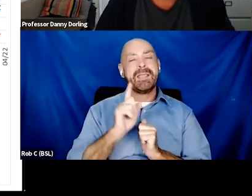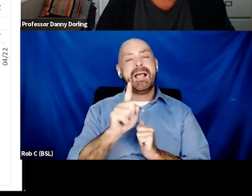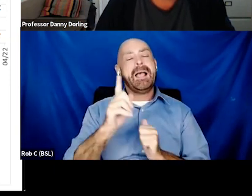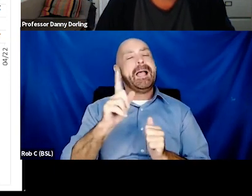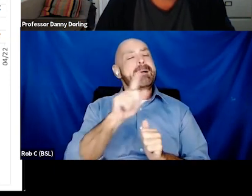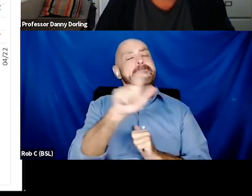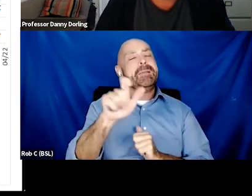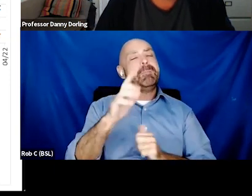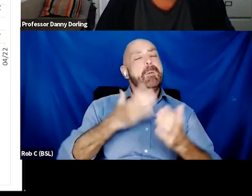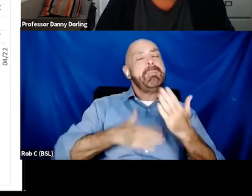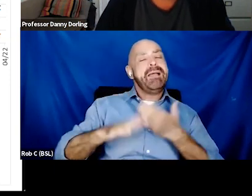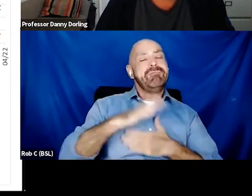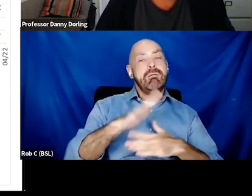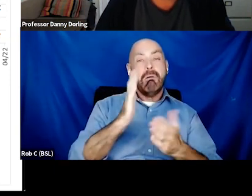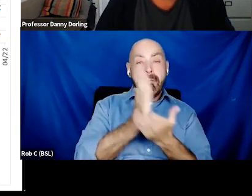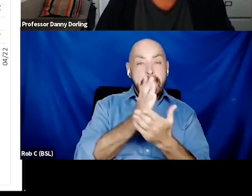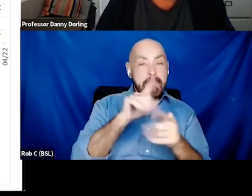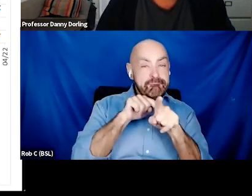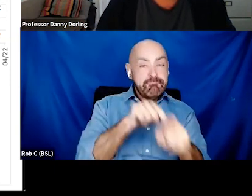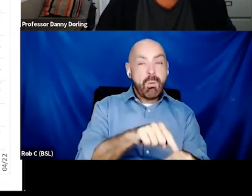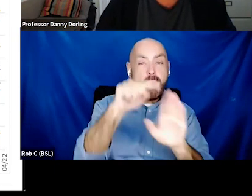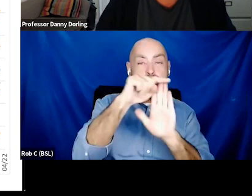they complying with the rules?